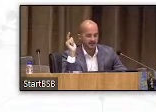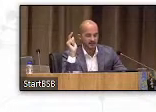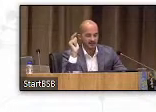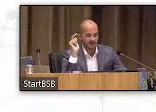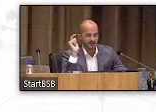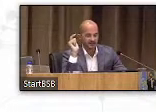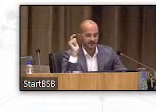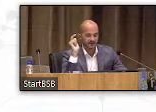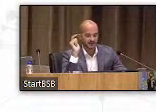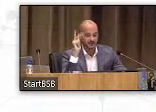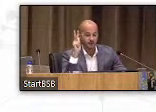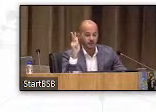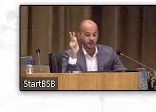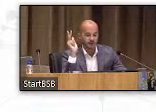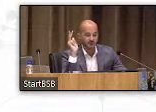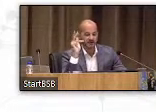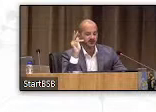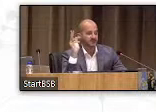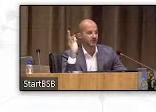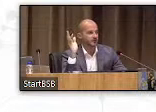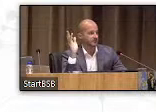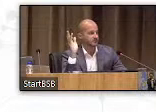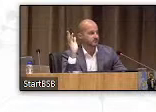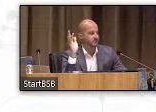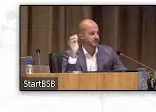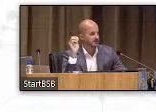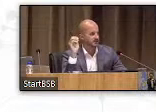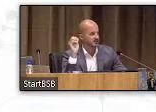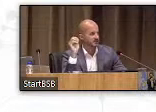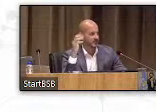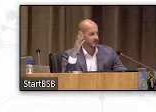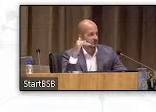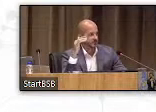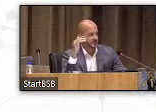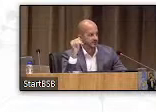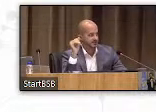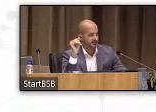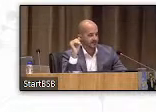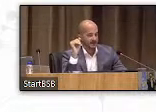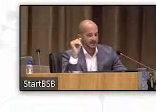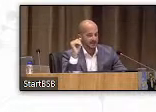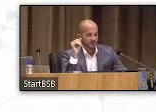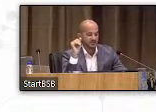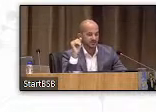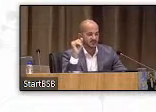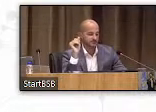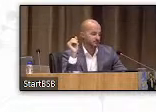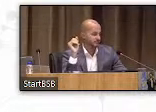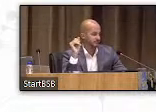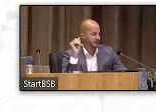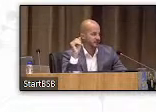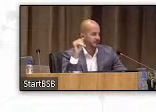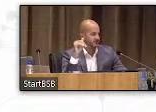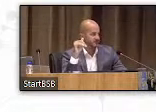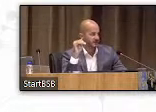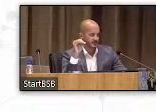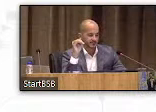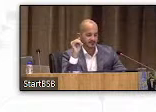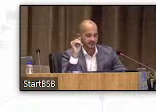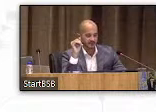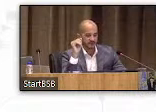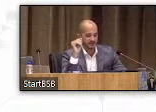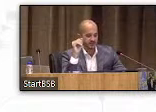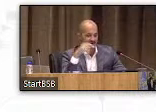We know that there's alpha, gamma, mu, delta, and omicron variants for some countries. The other variants,